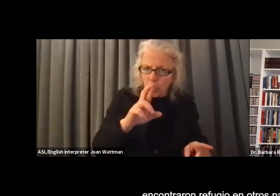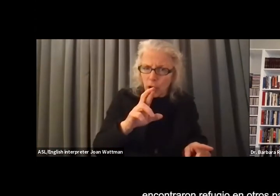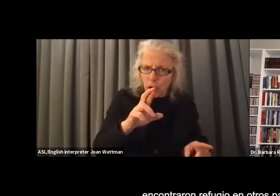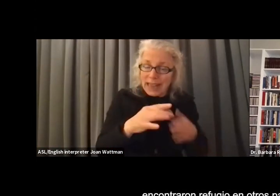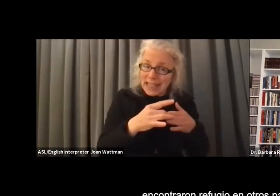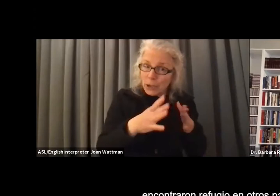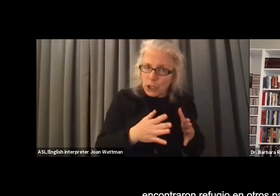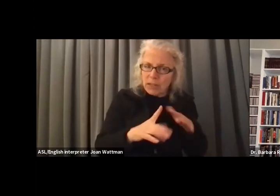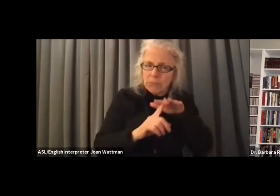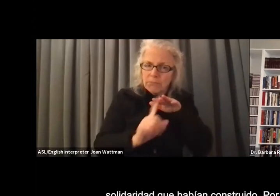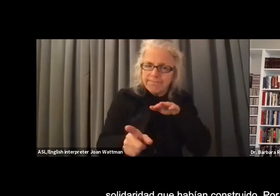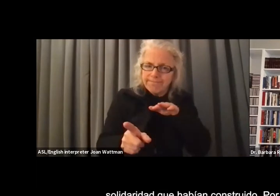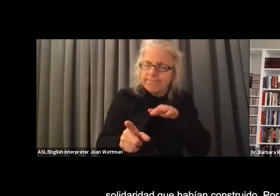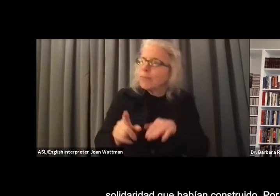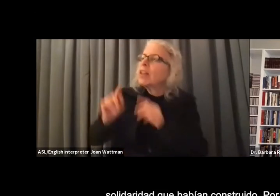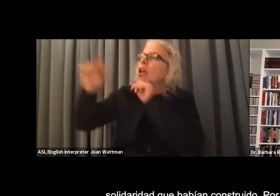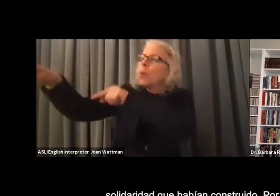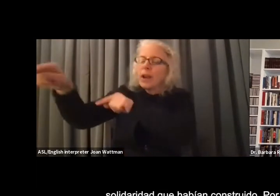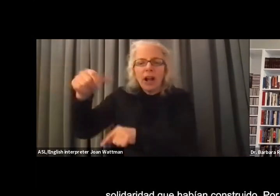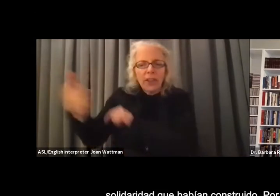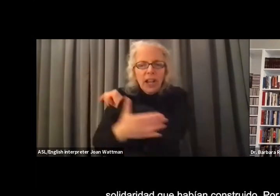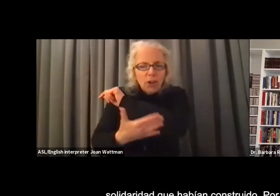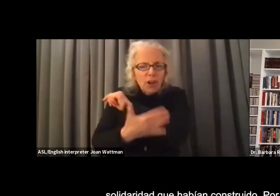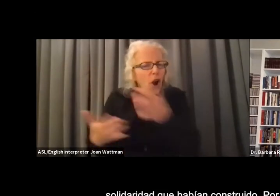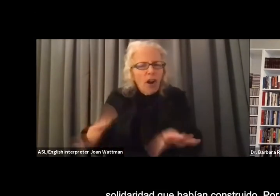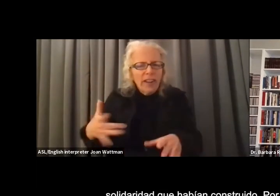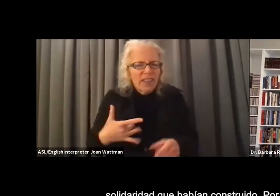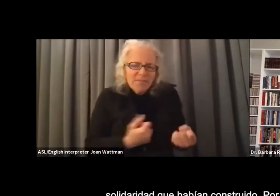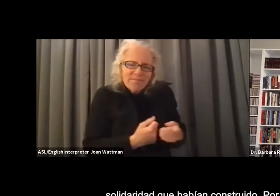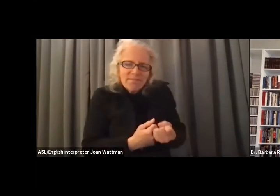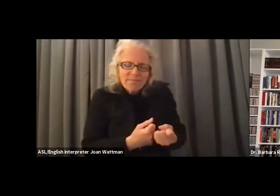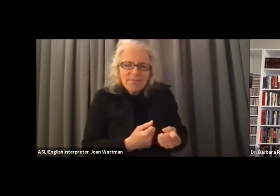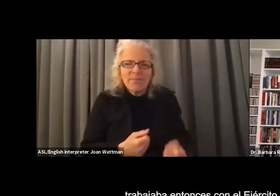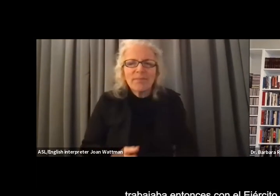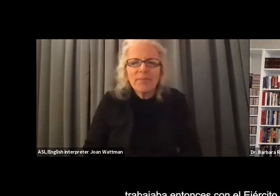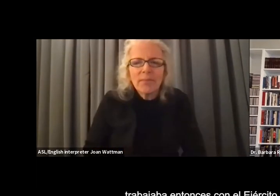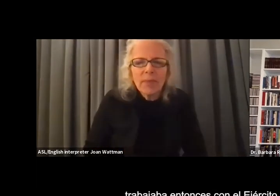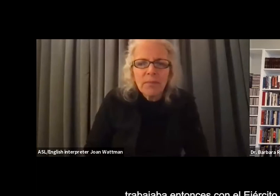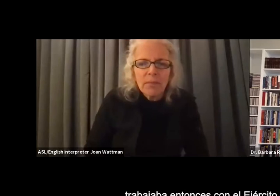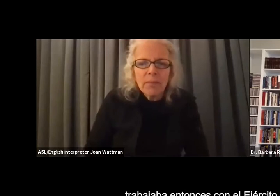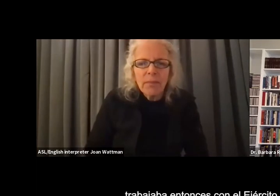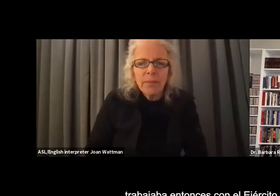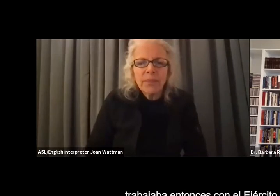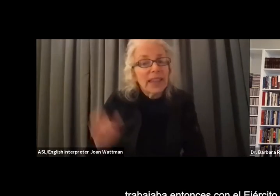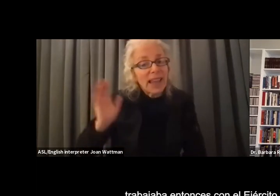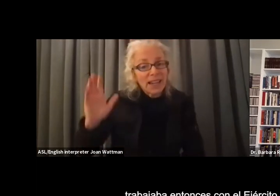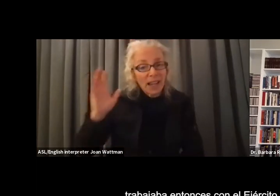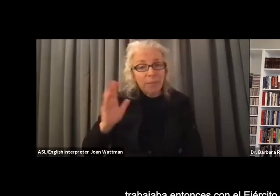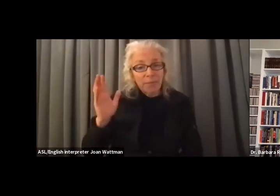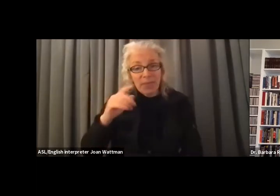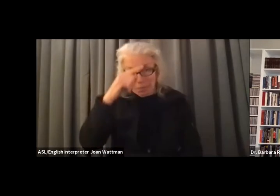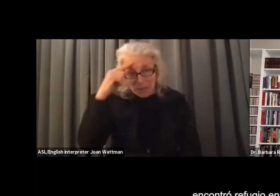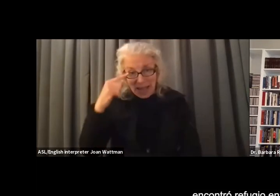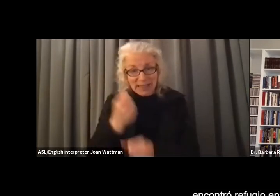because of the international solidarity they had built. Of course, Assata Shakur was then working with the Black Liberation